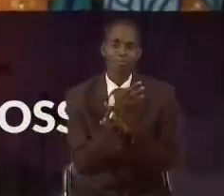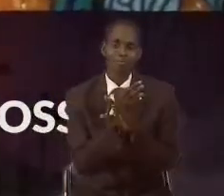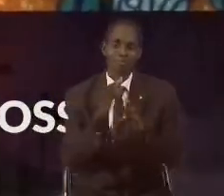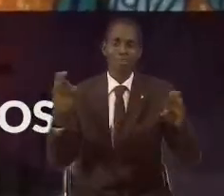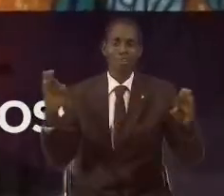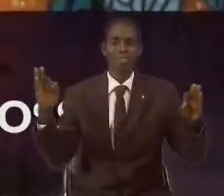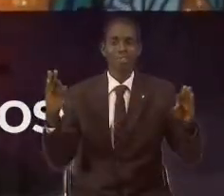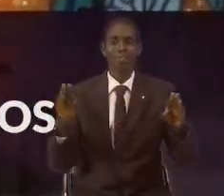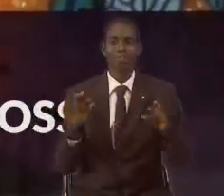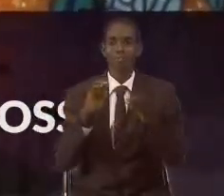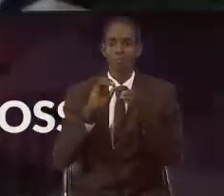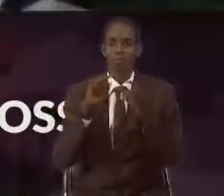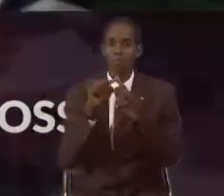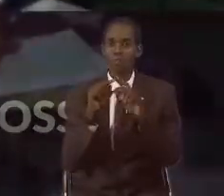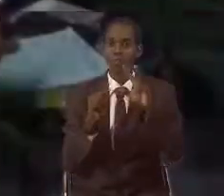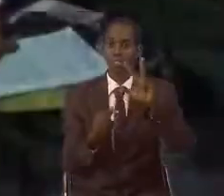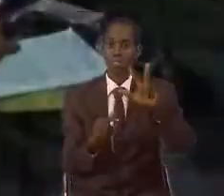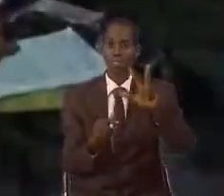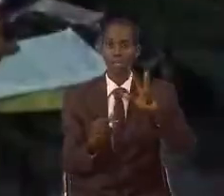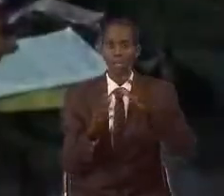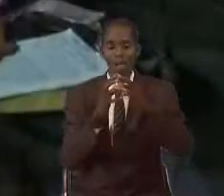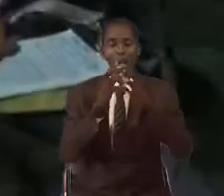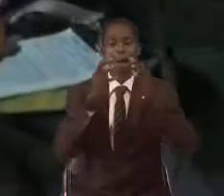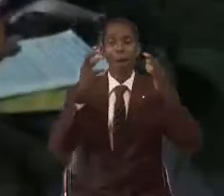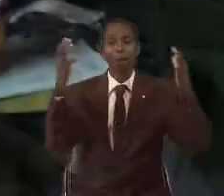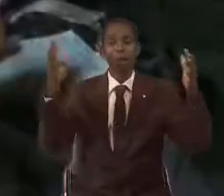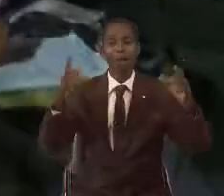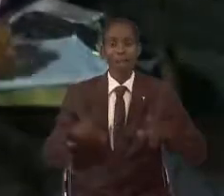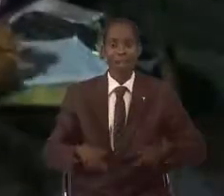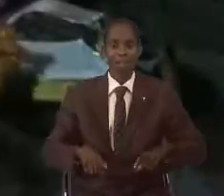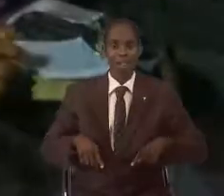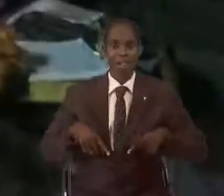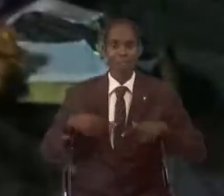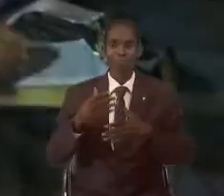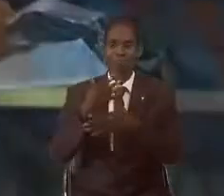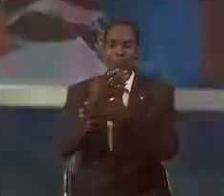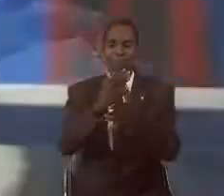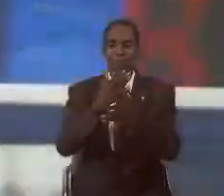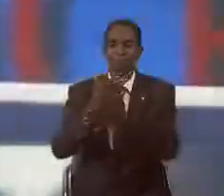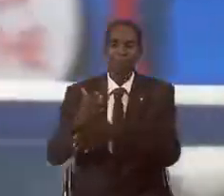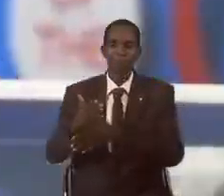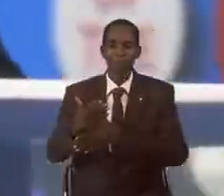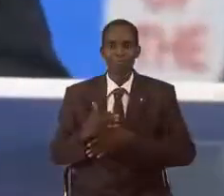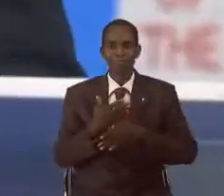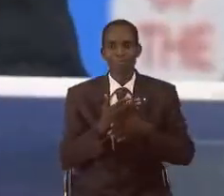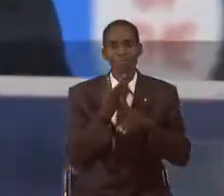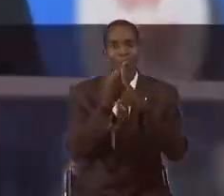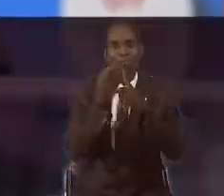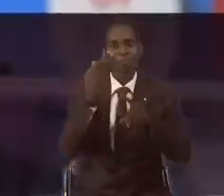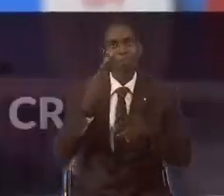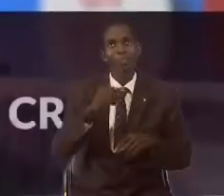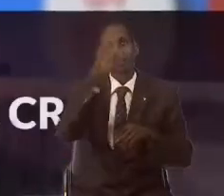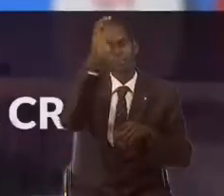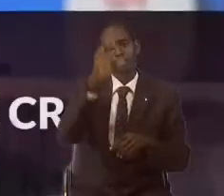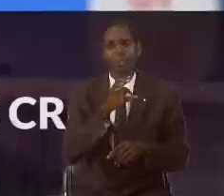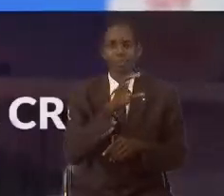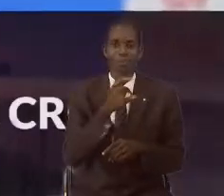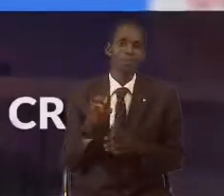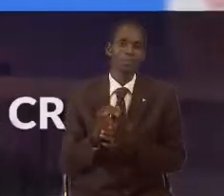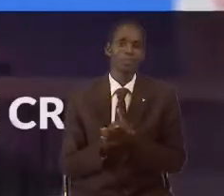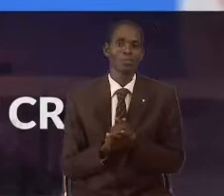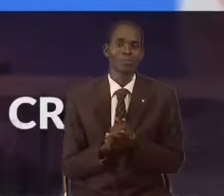I am free. Number three, abundant life